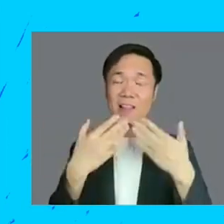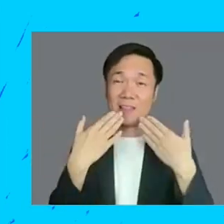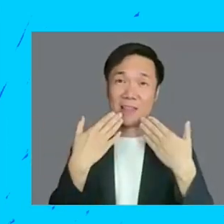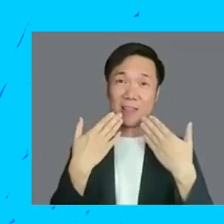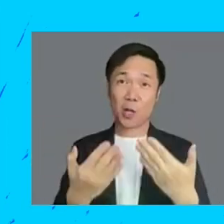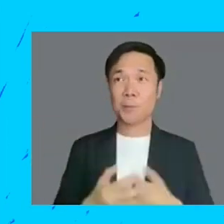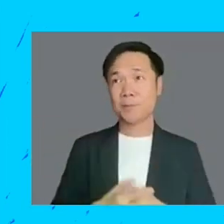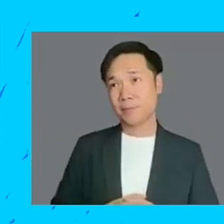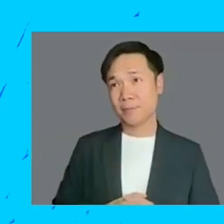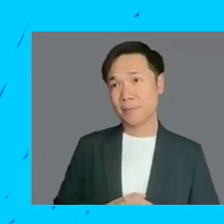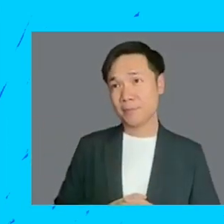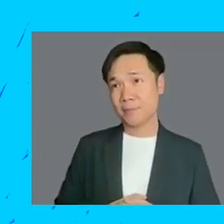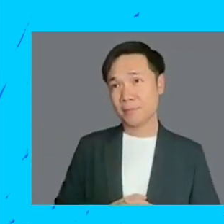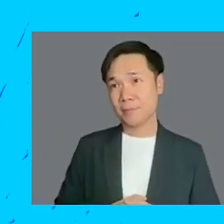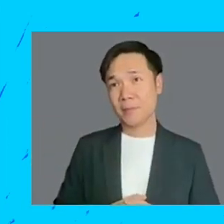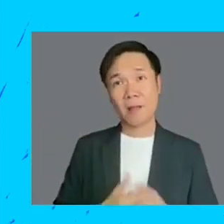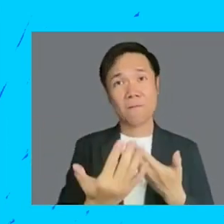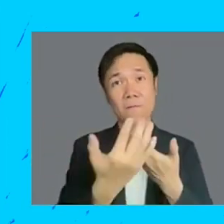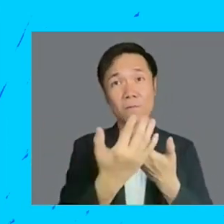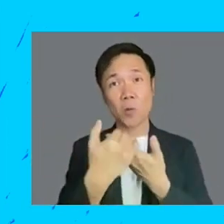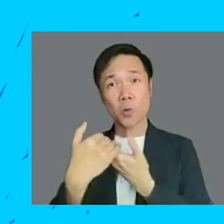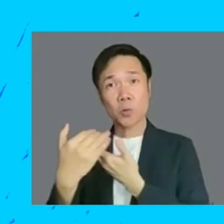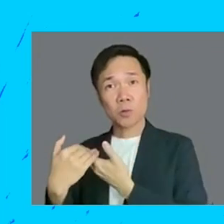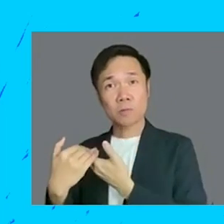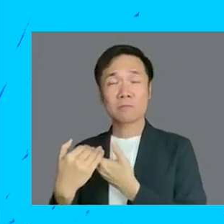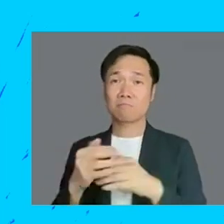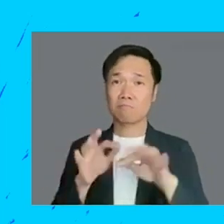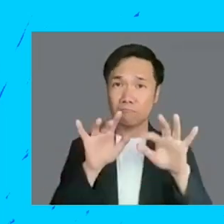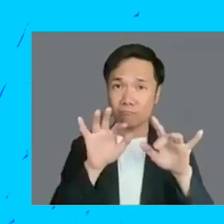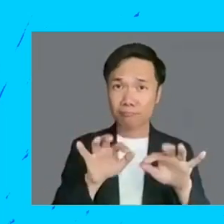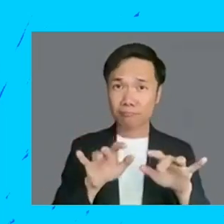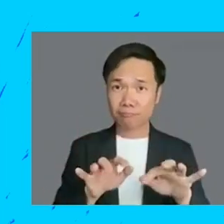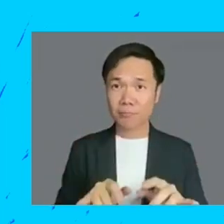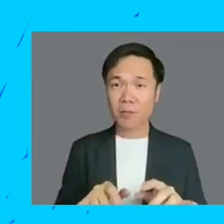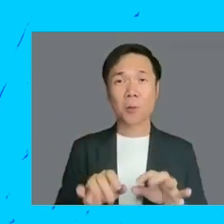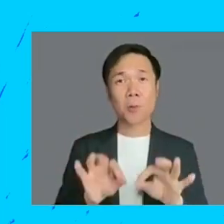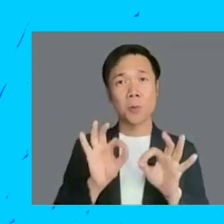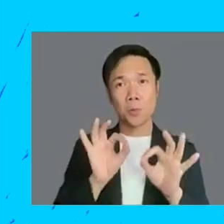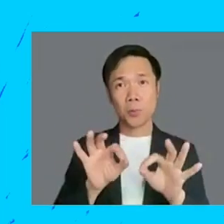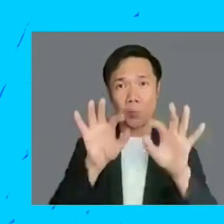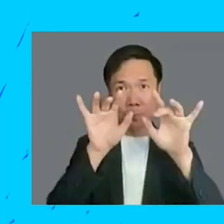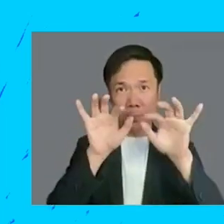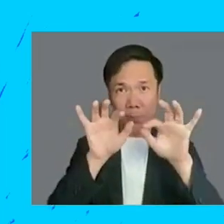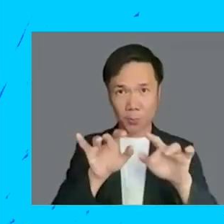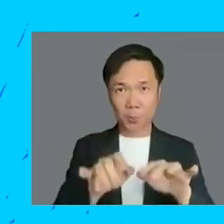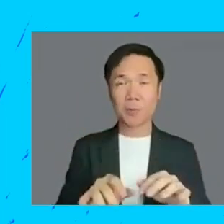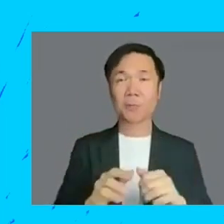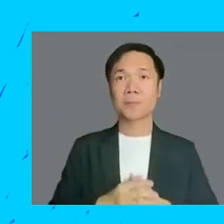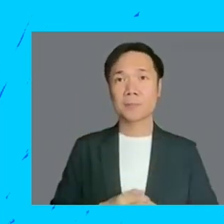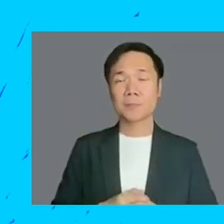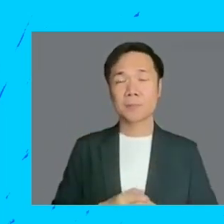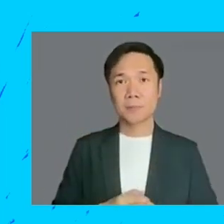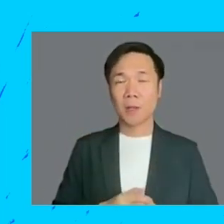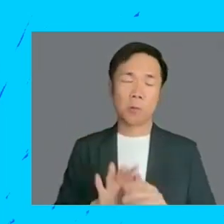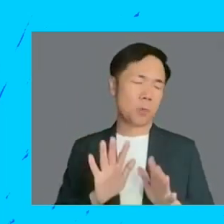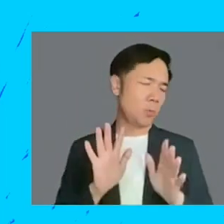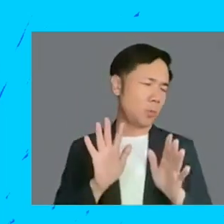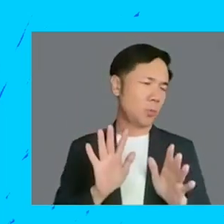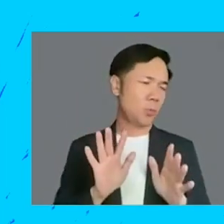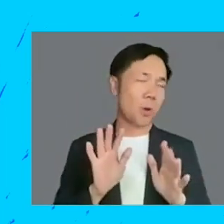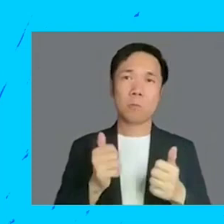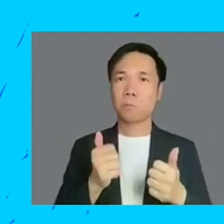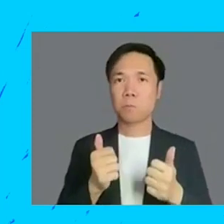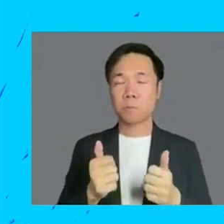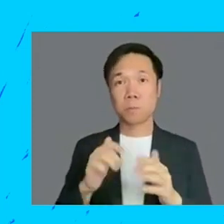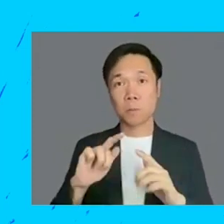know, taken part in the, I'll call it a challenge to send in a response. It was so fantastic. I'll hand over to